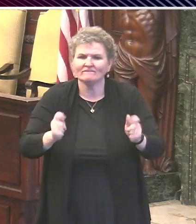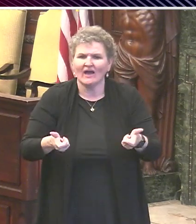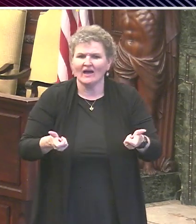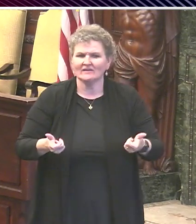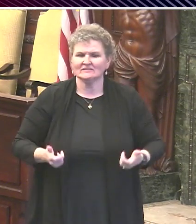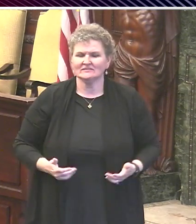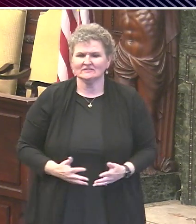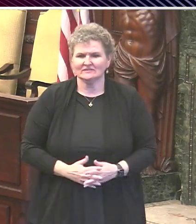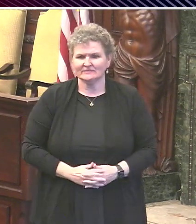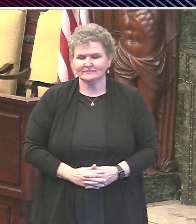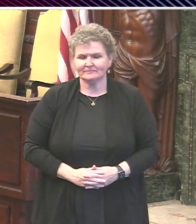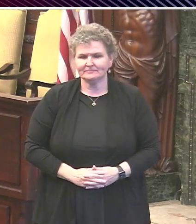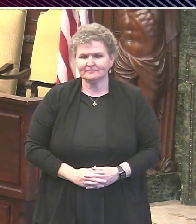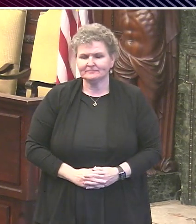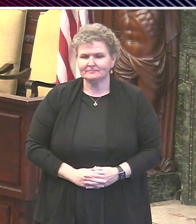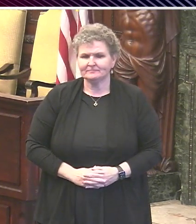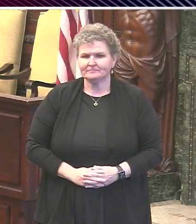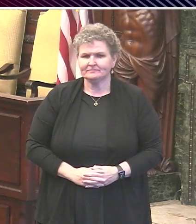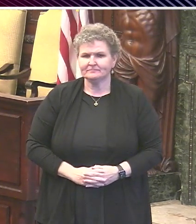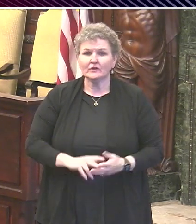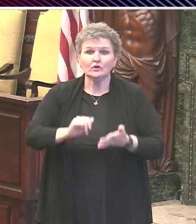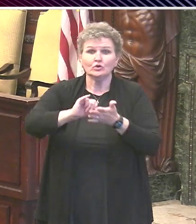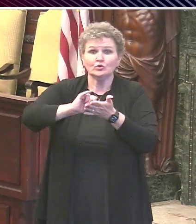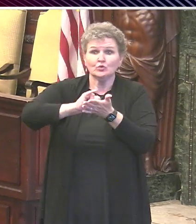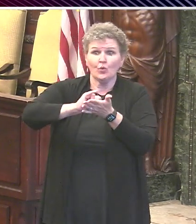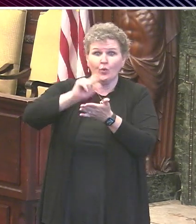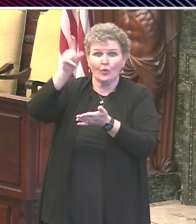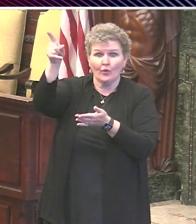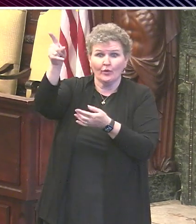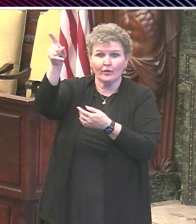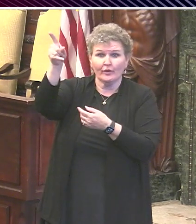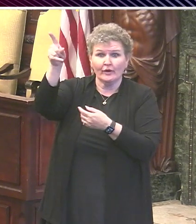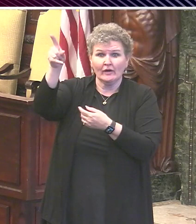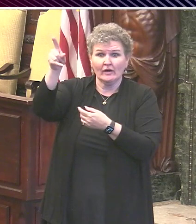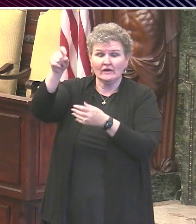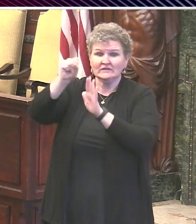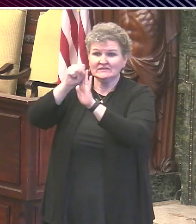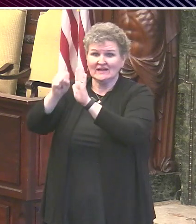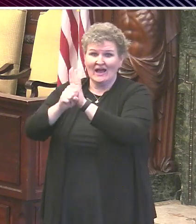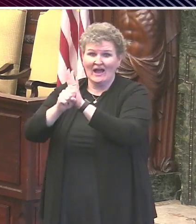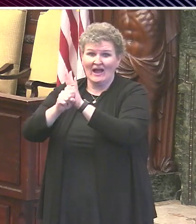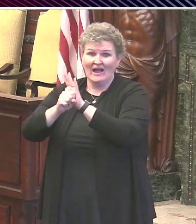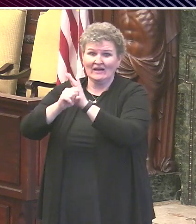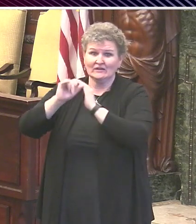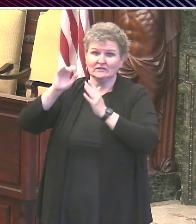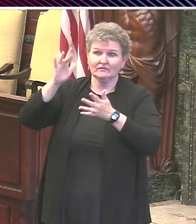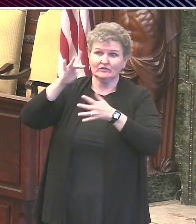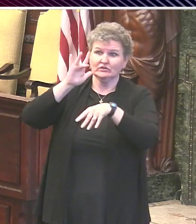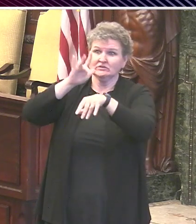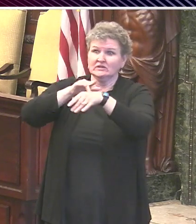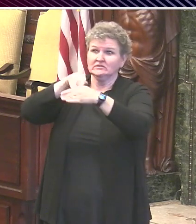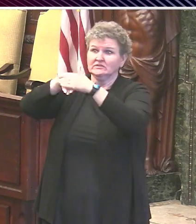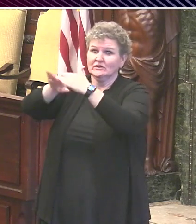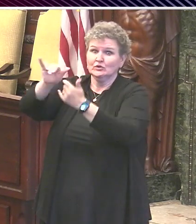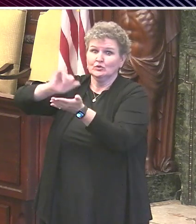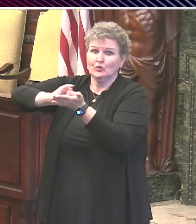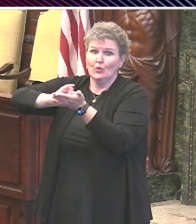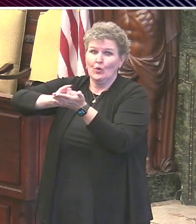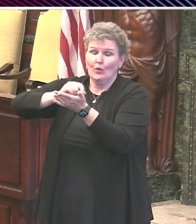instituted, if you come to New York and you're from Florida, you need to fill out some paperwork. Will Philadelphia be instituting something